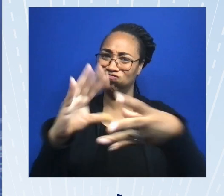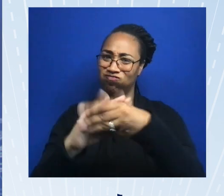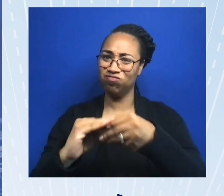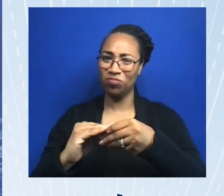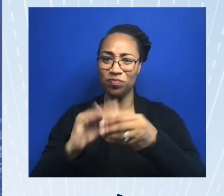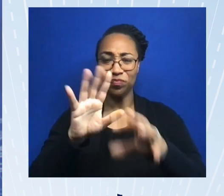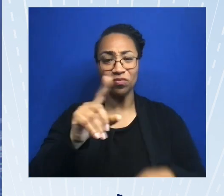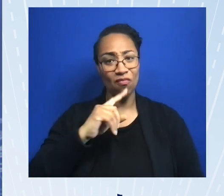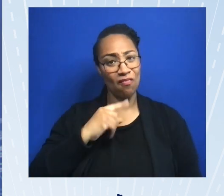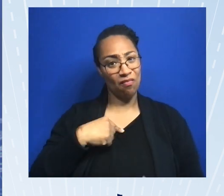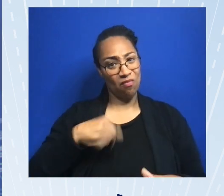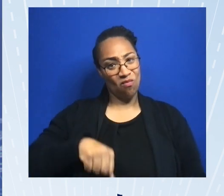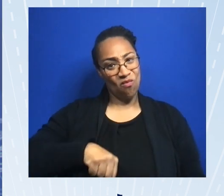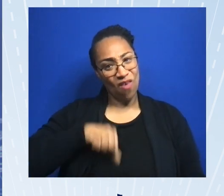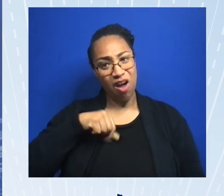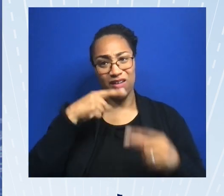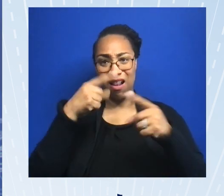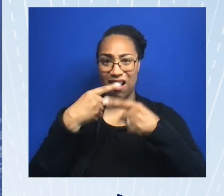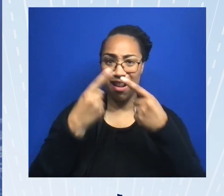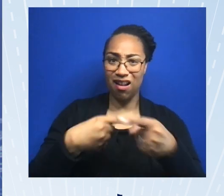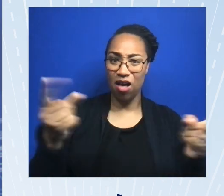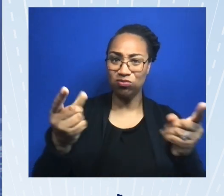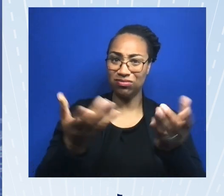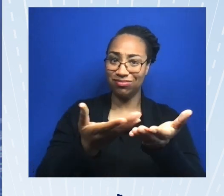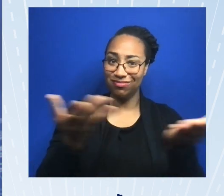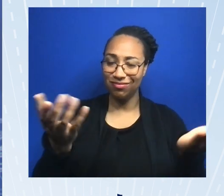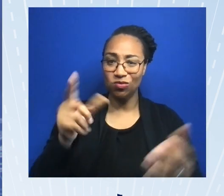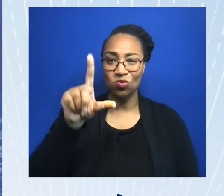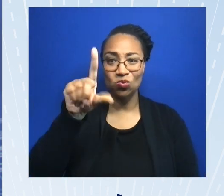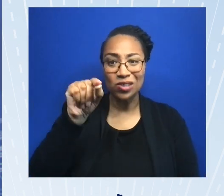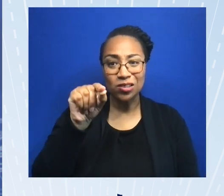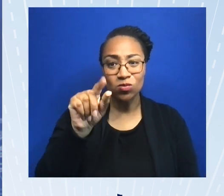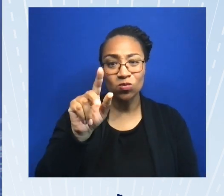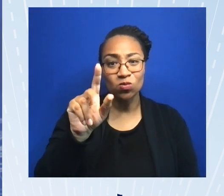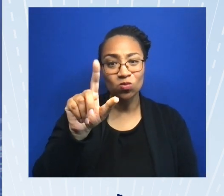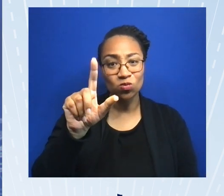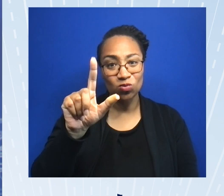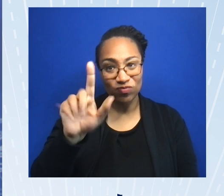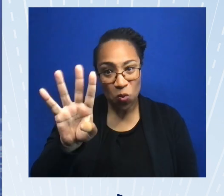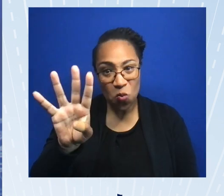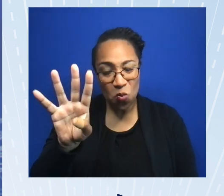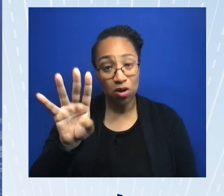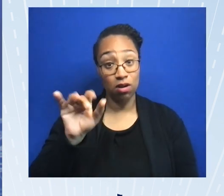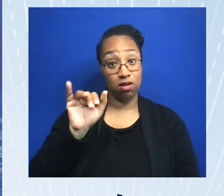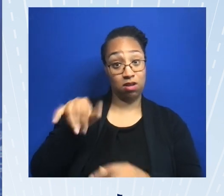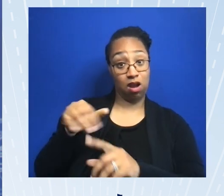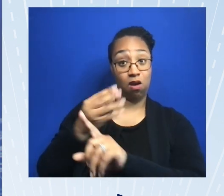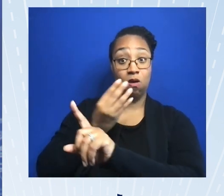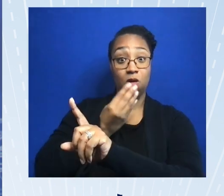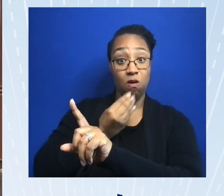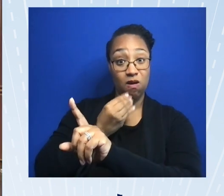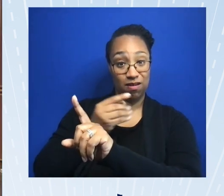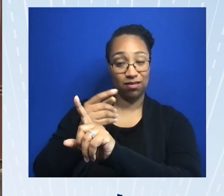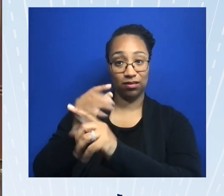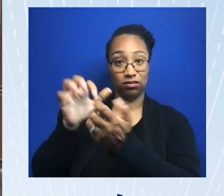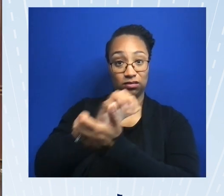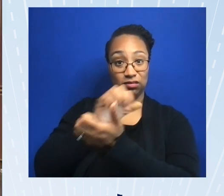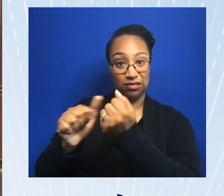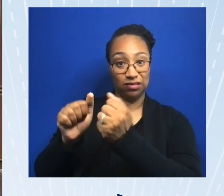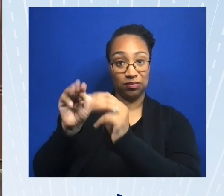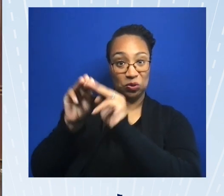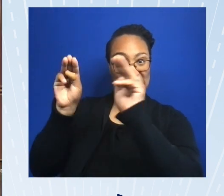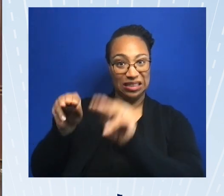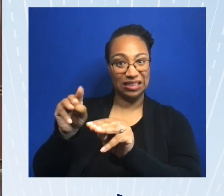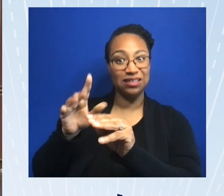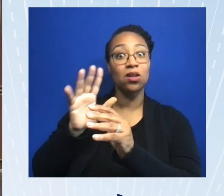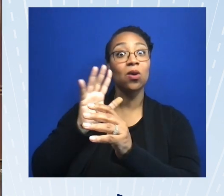Memorial Museum will launch the first ever US-based Holocaust Education Research Center.